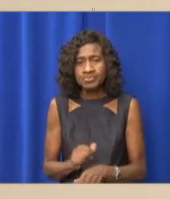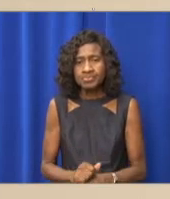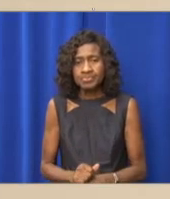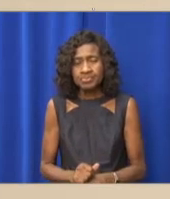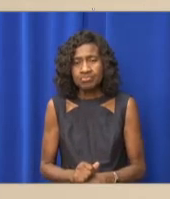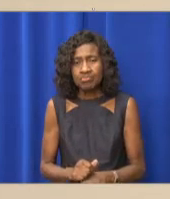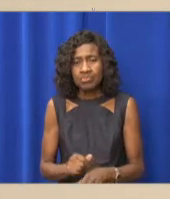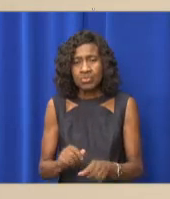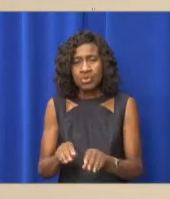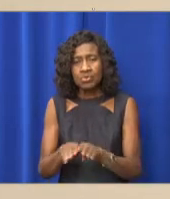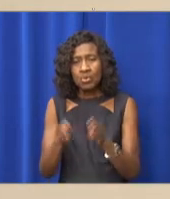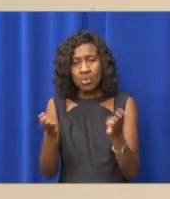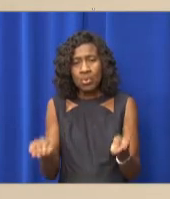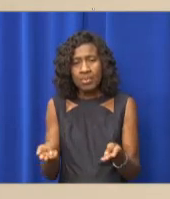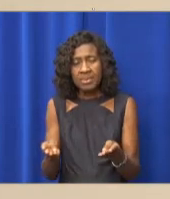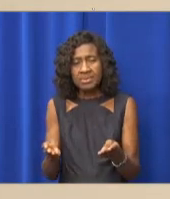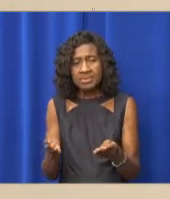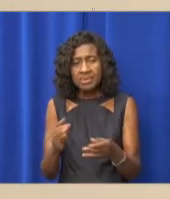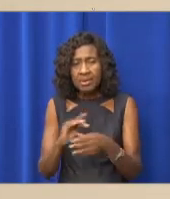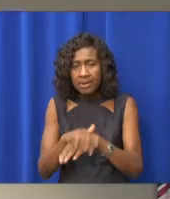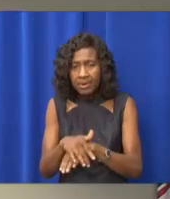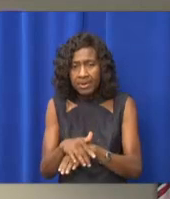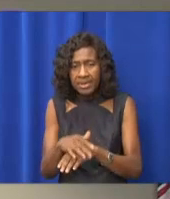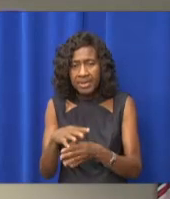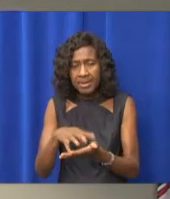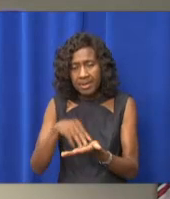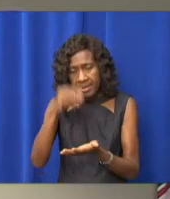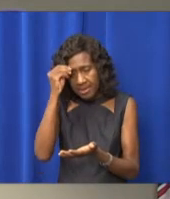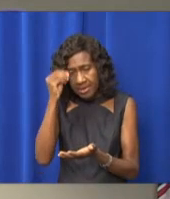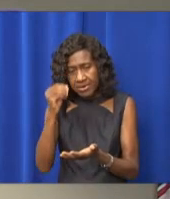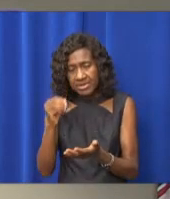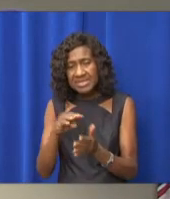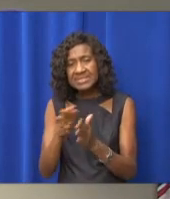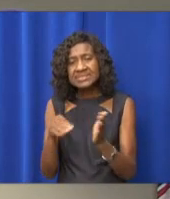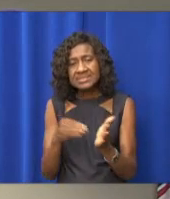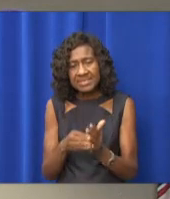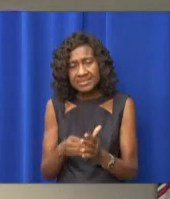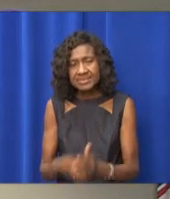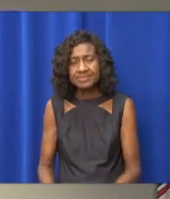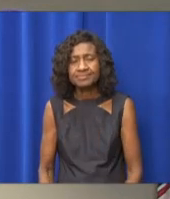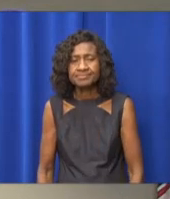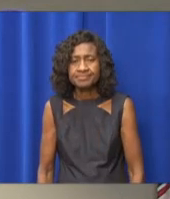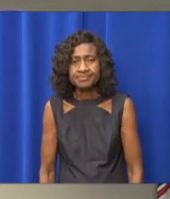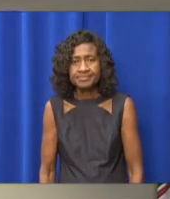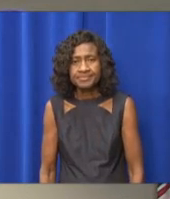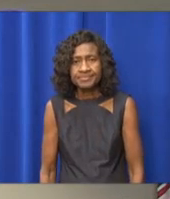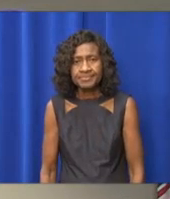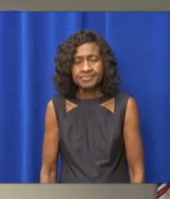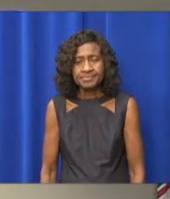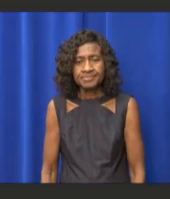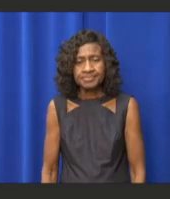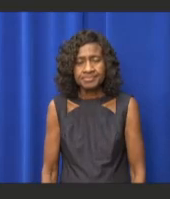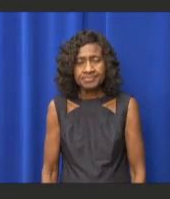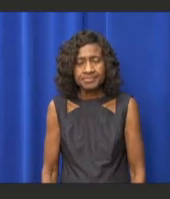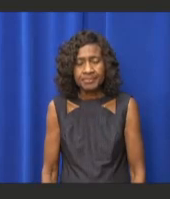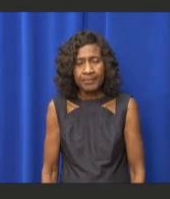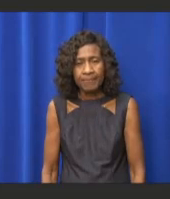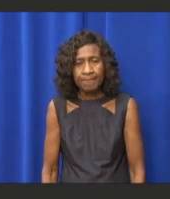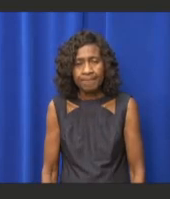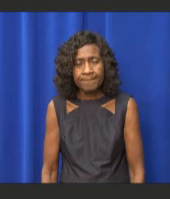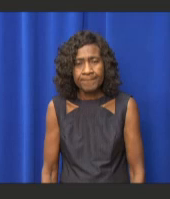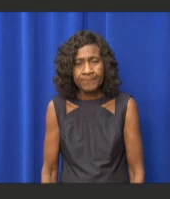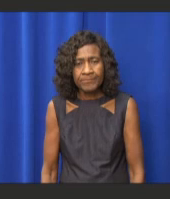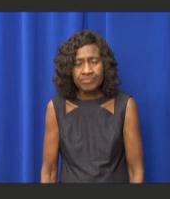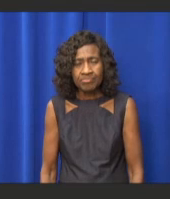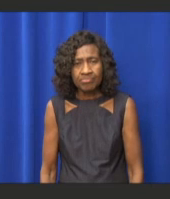The reopening of early learning centers. Okay, thank you for that. Sorry, I'm a